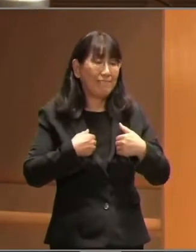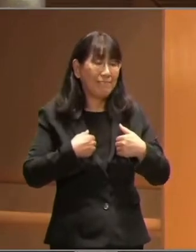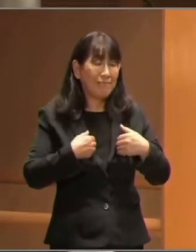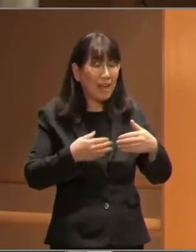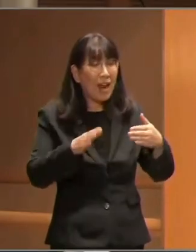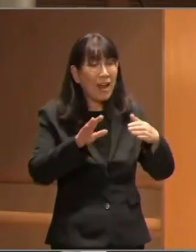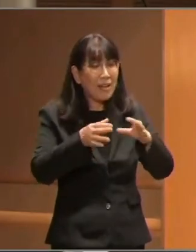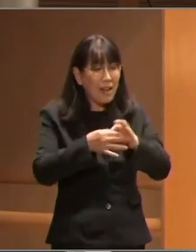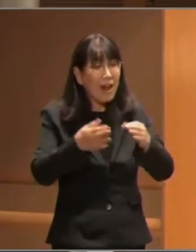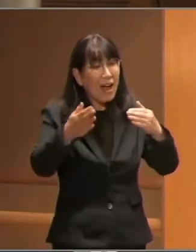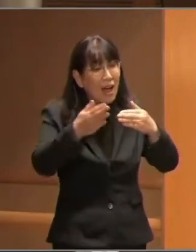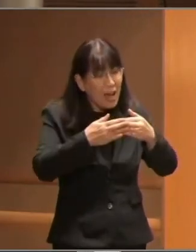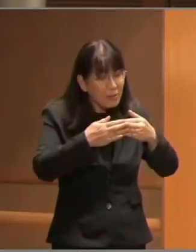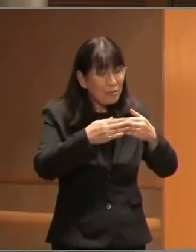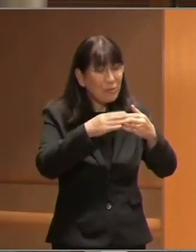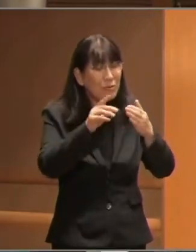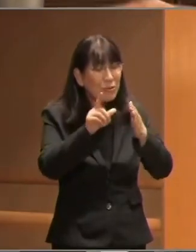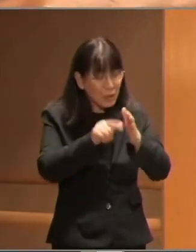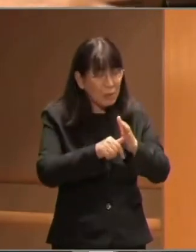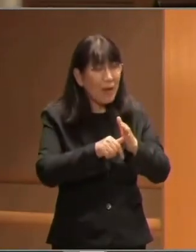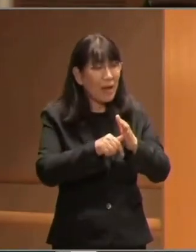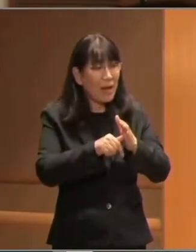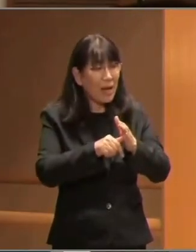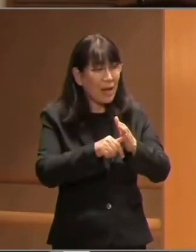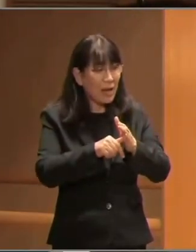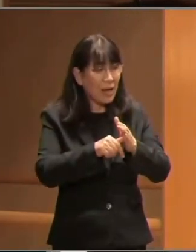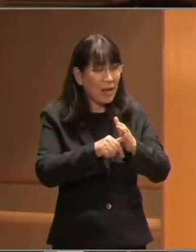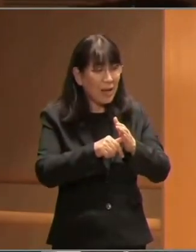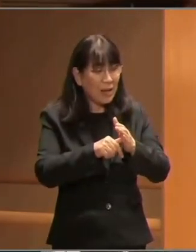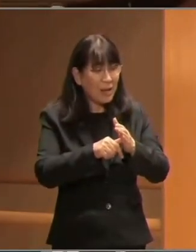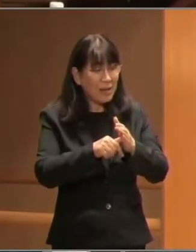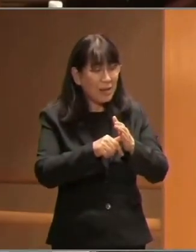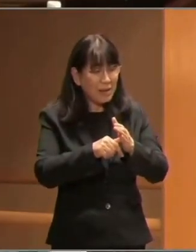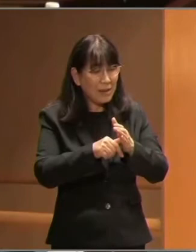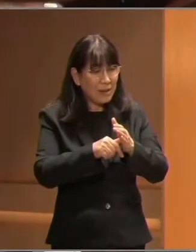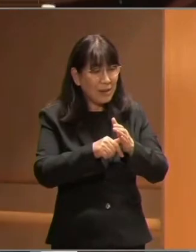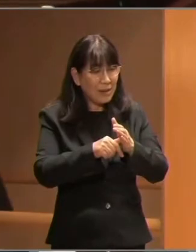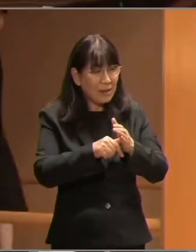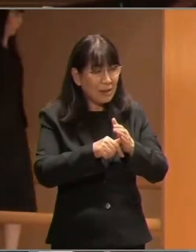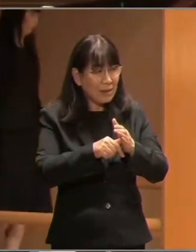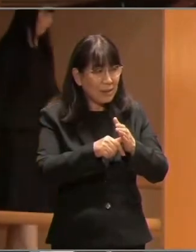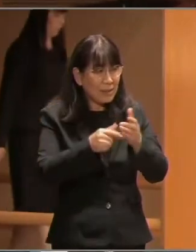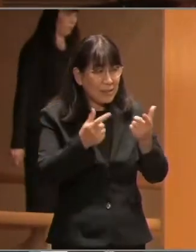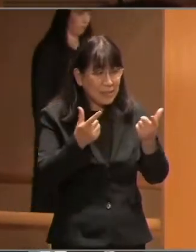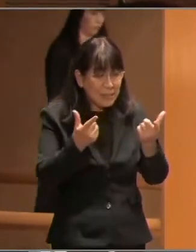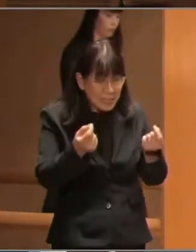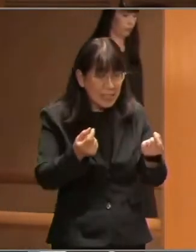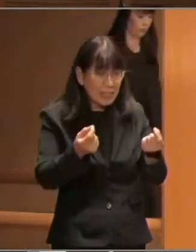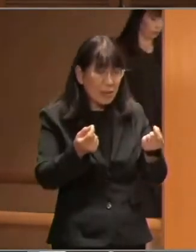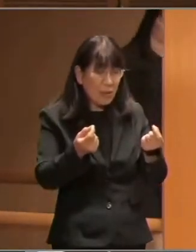people enjoy the margin. So when they apply them, that they have to